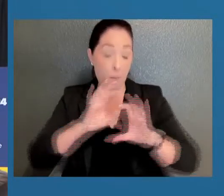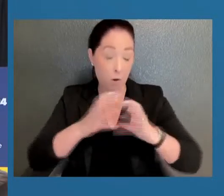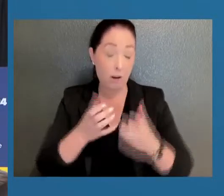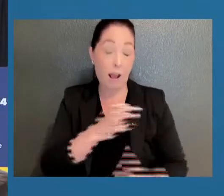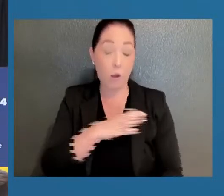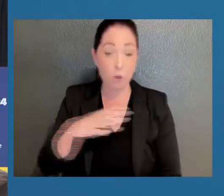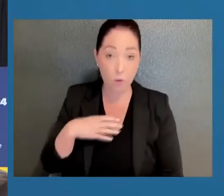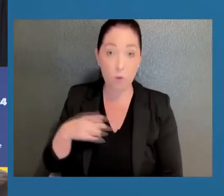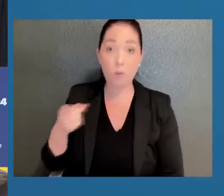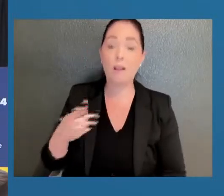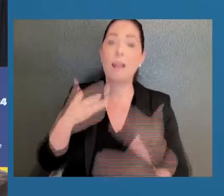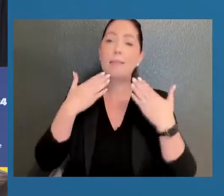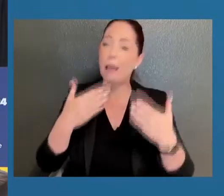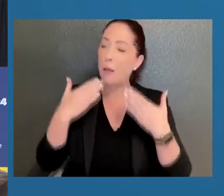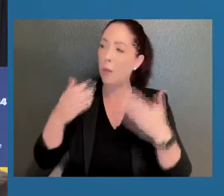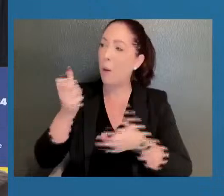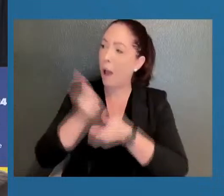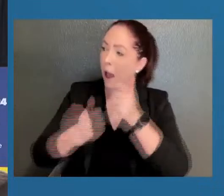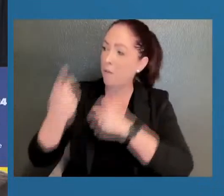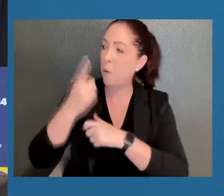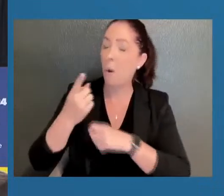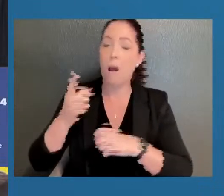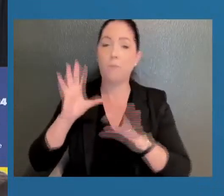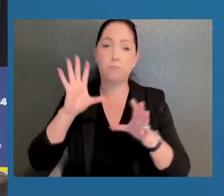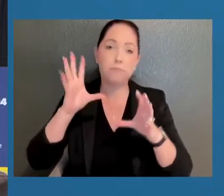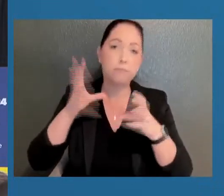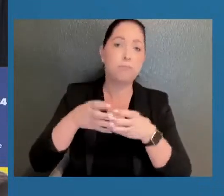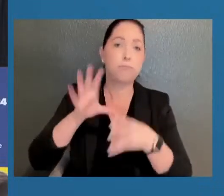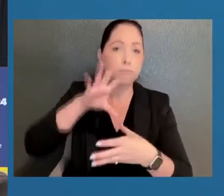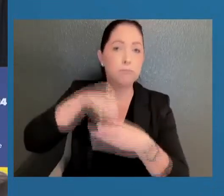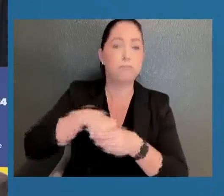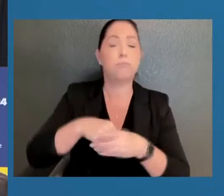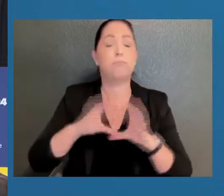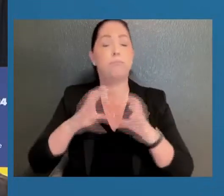all the men and women in labor who are here today.